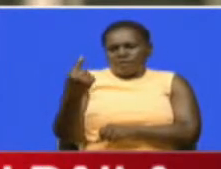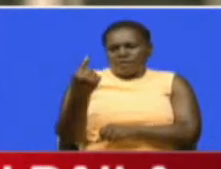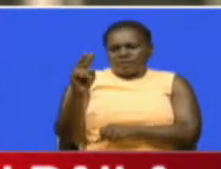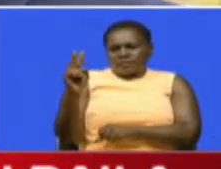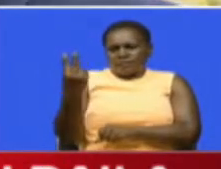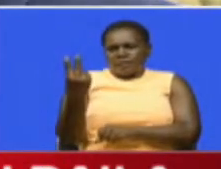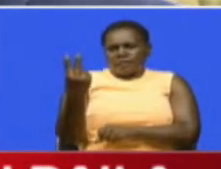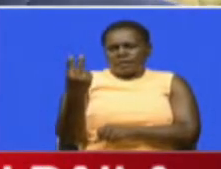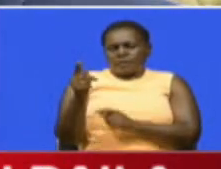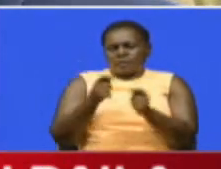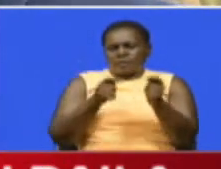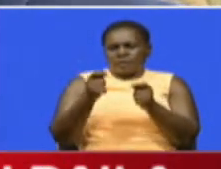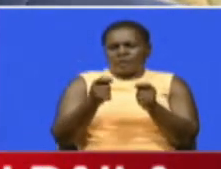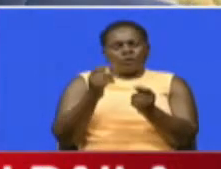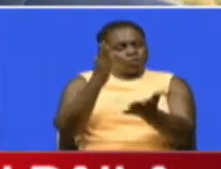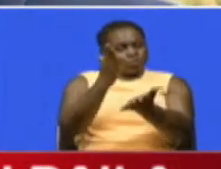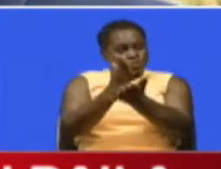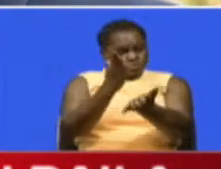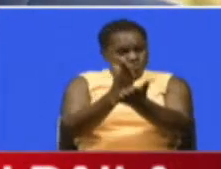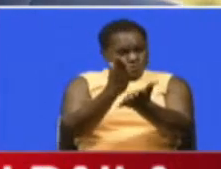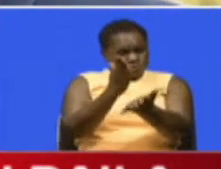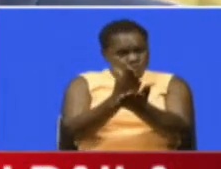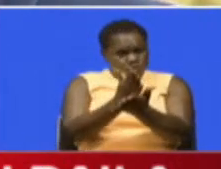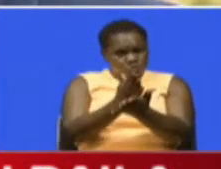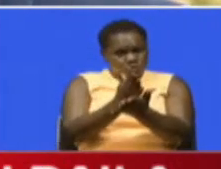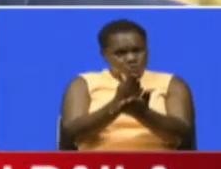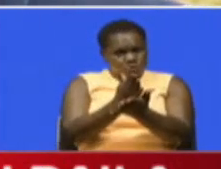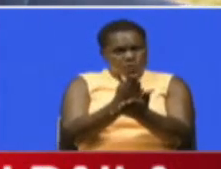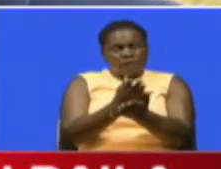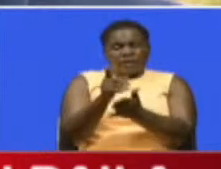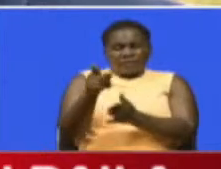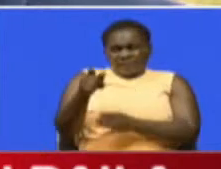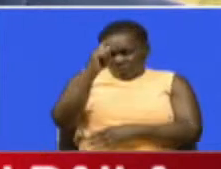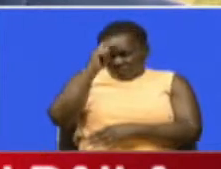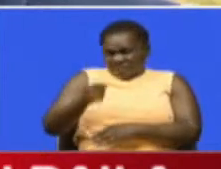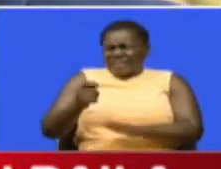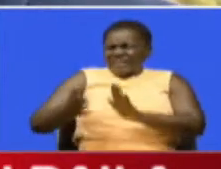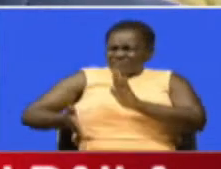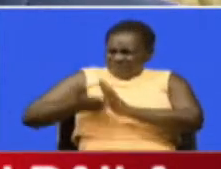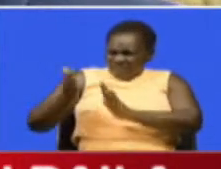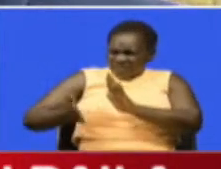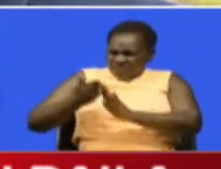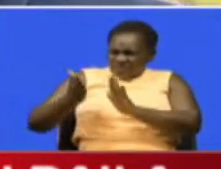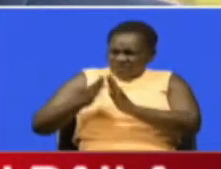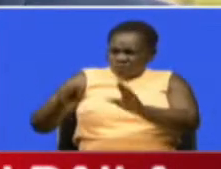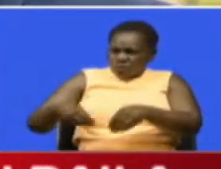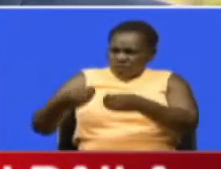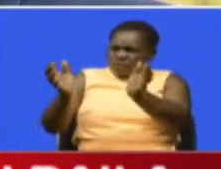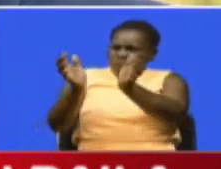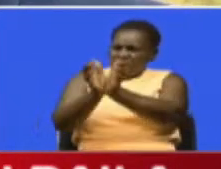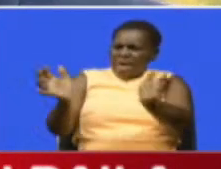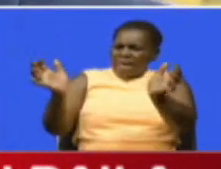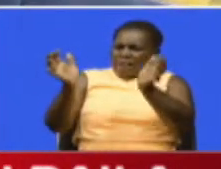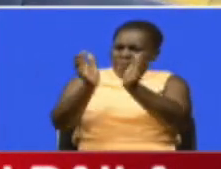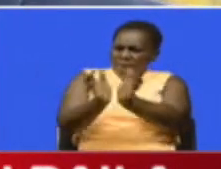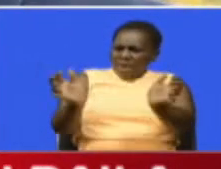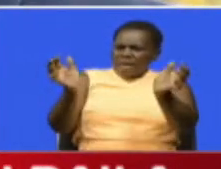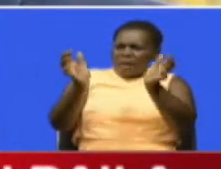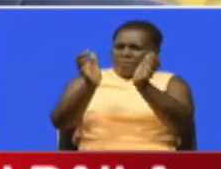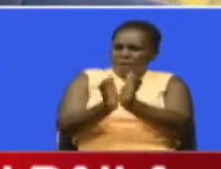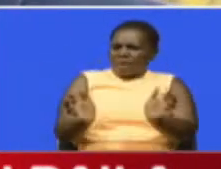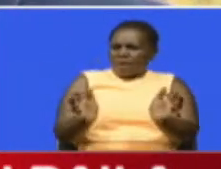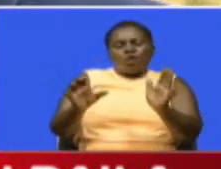second administration. Certainly, because they are very quick to grant bail. The bail